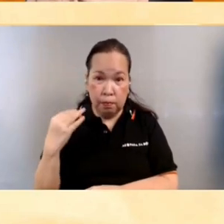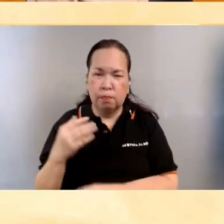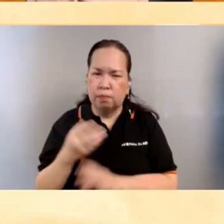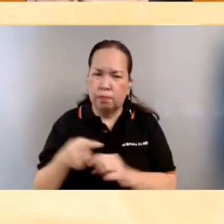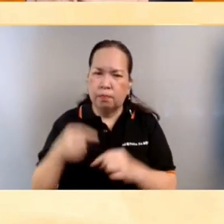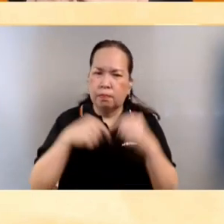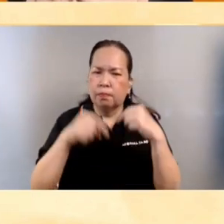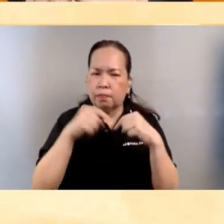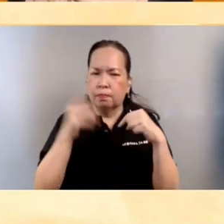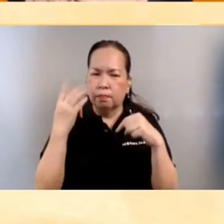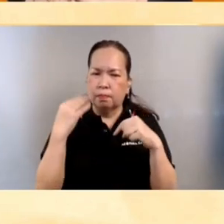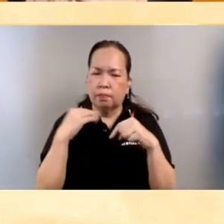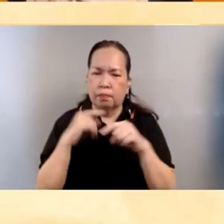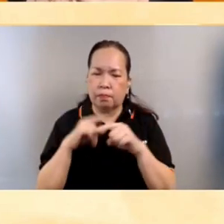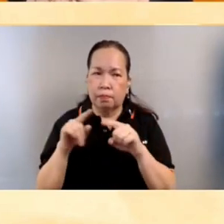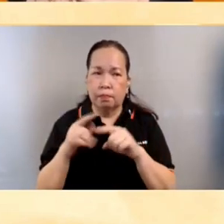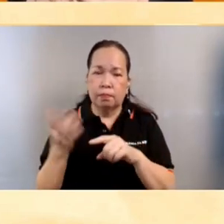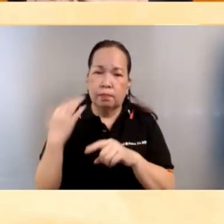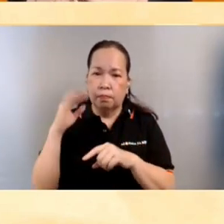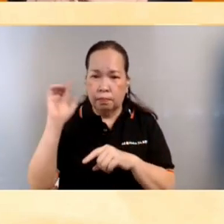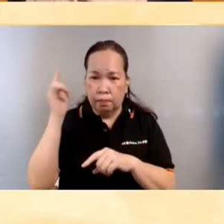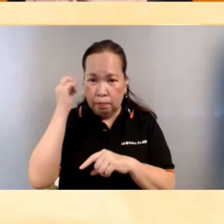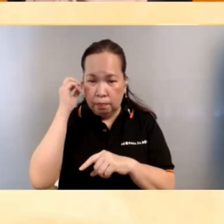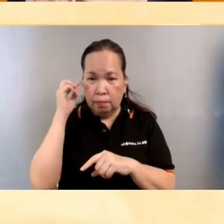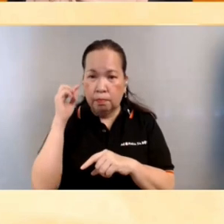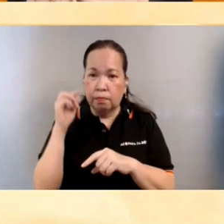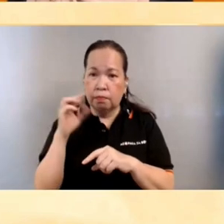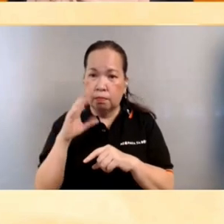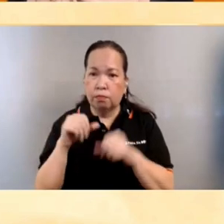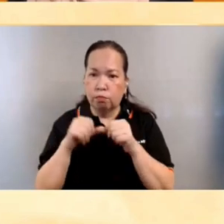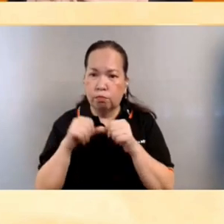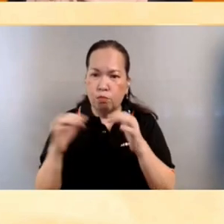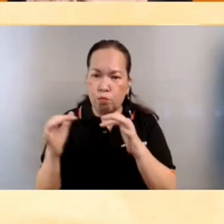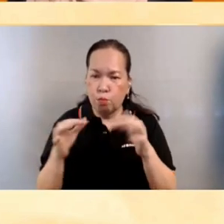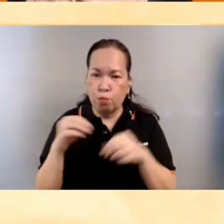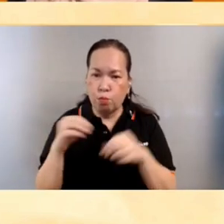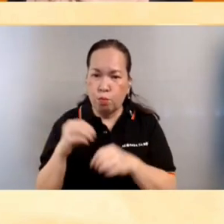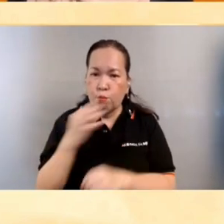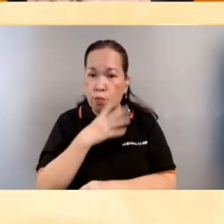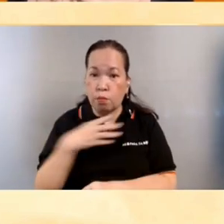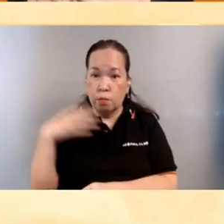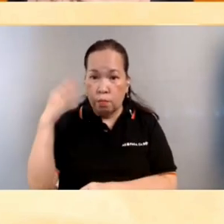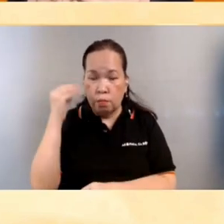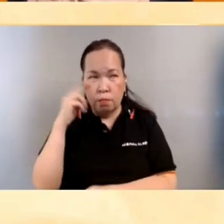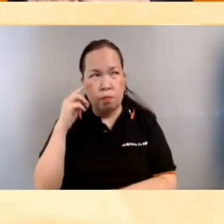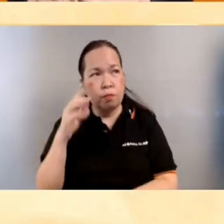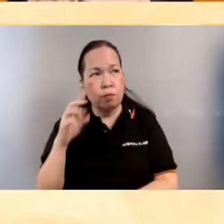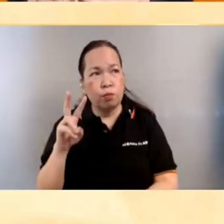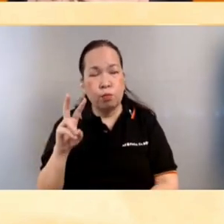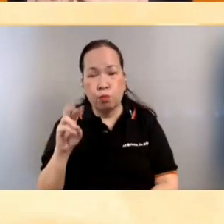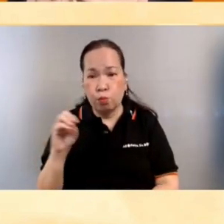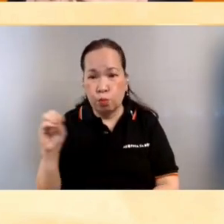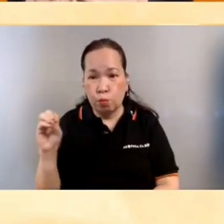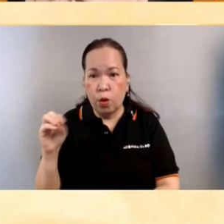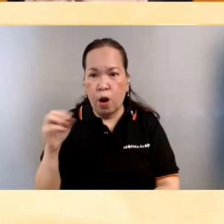previous administration, when conflict was still present in the BARM, for example, in the year 2000, when there was an